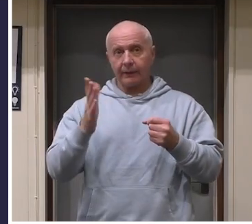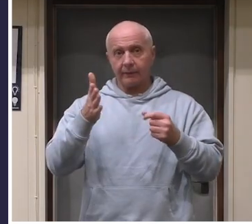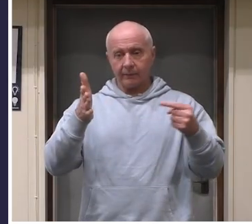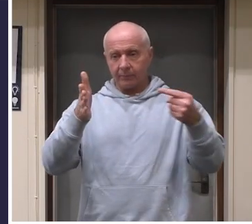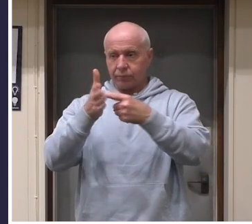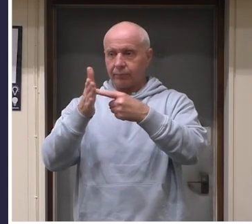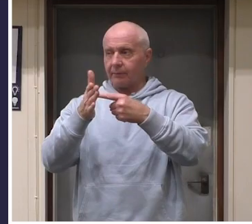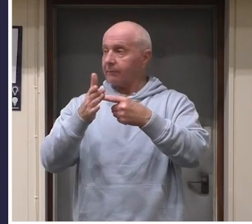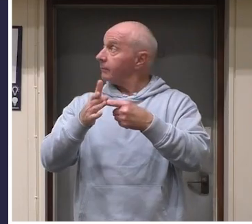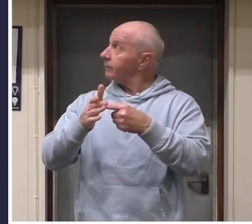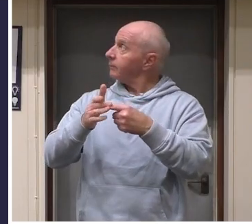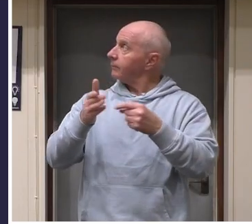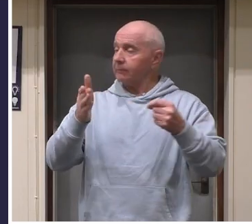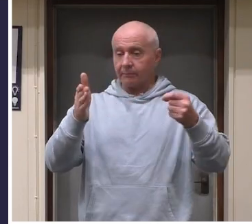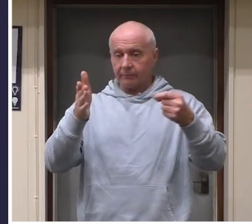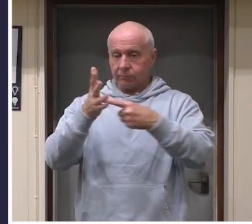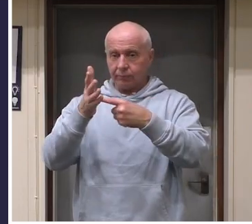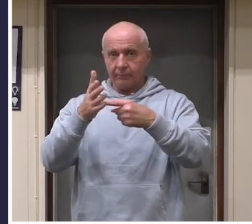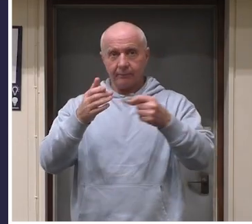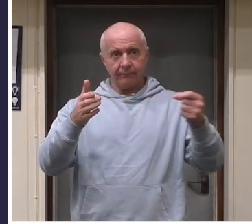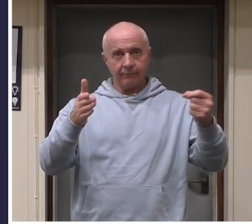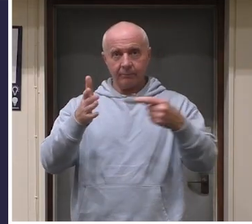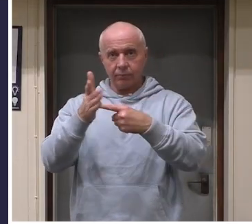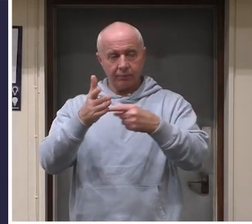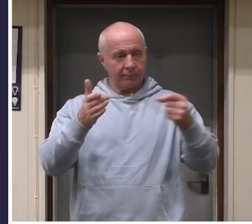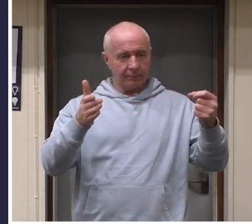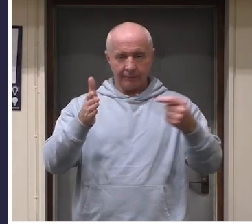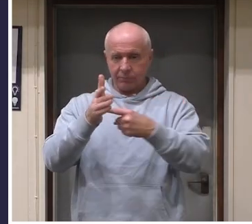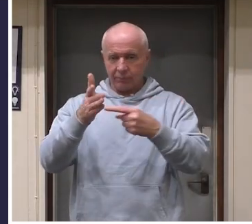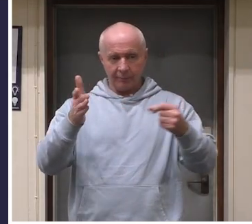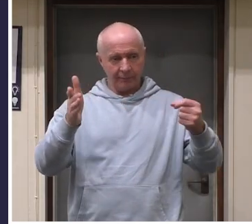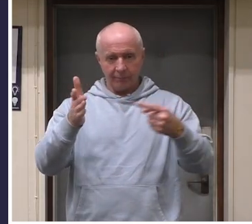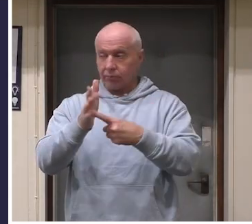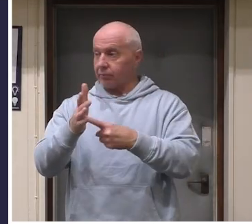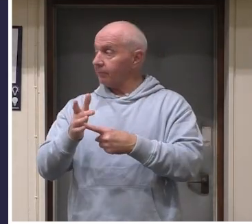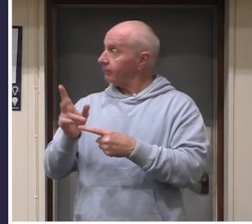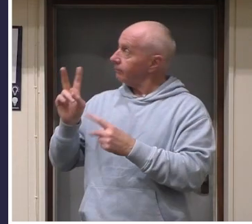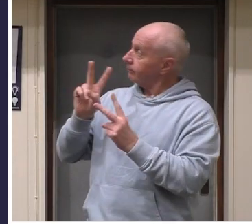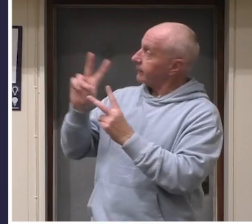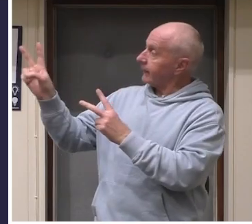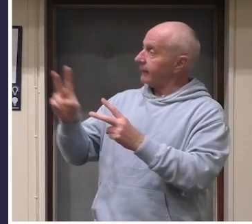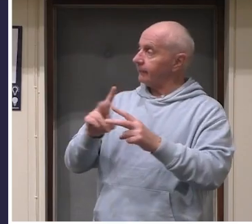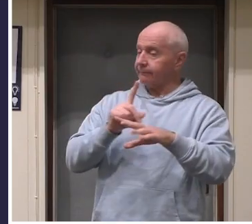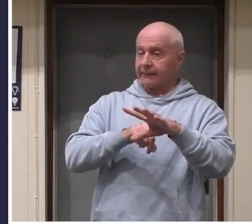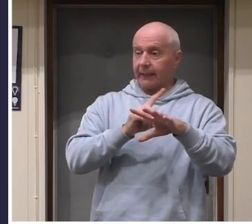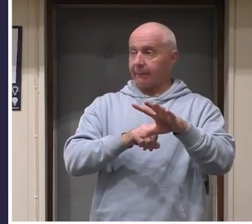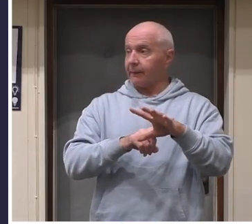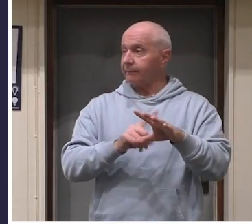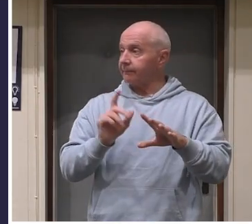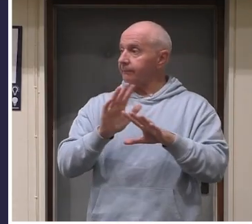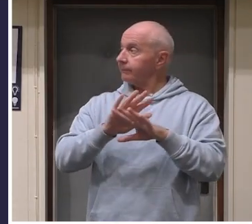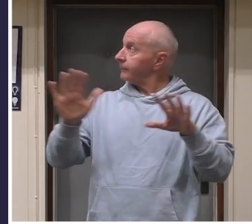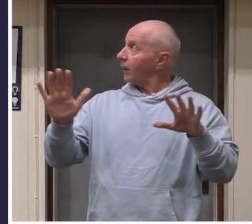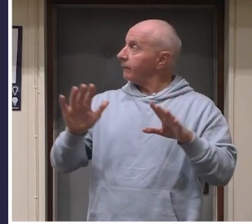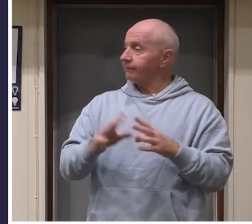detector, and the next electron starts from the gun, from the source. And what you see as a function of time is that it's not two lumps